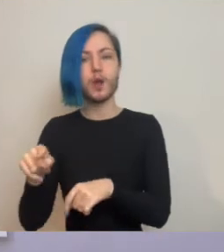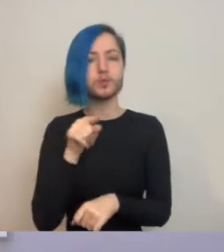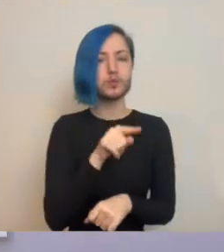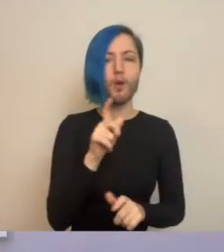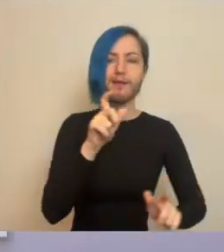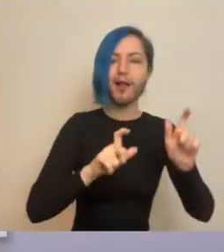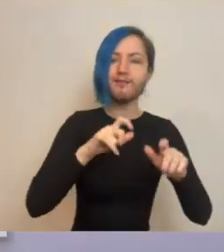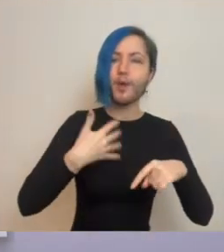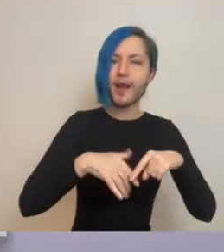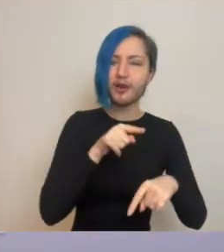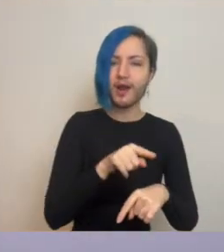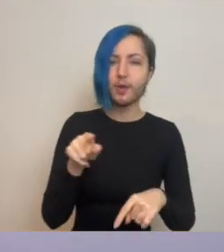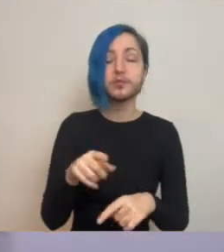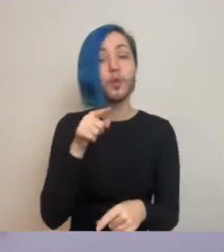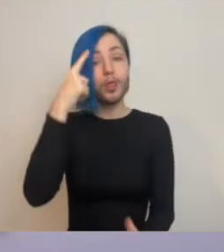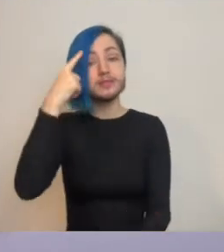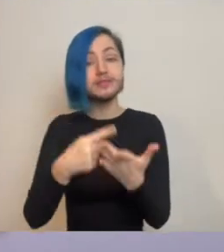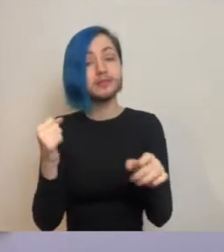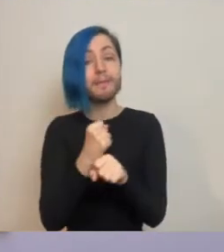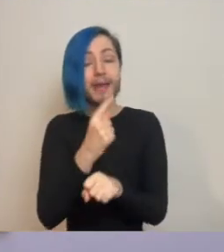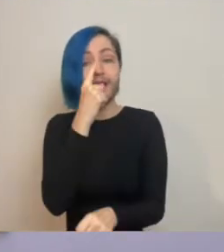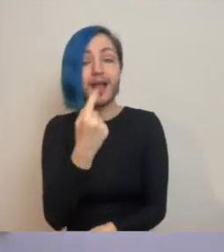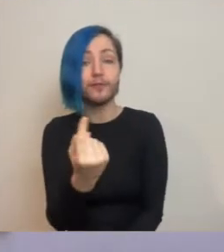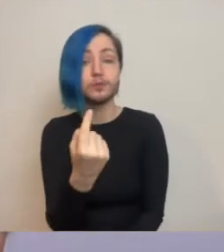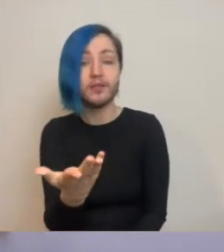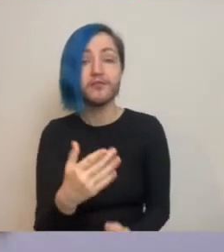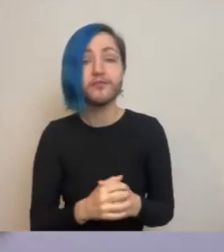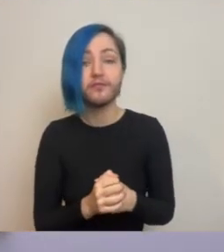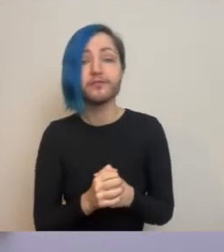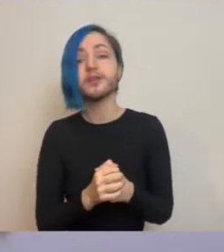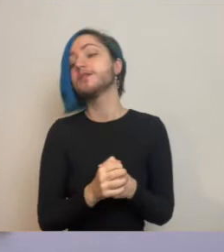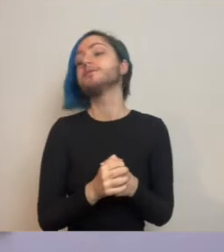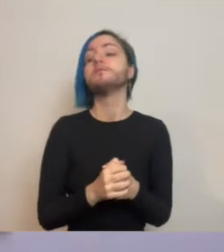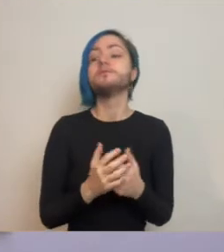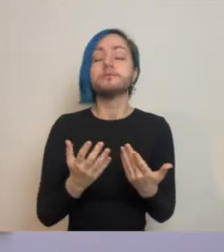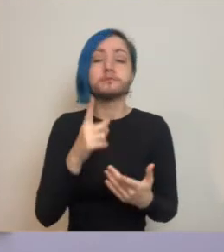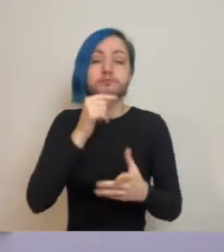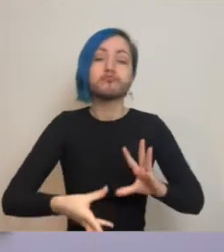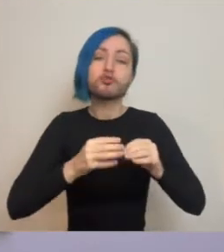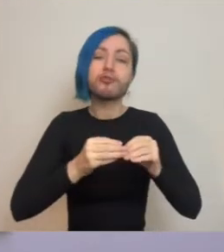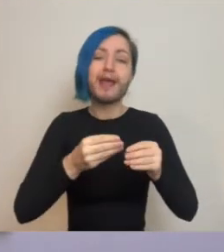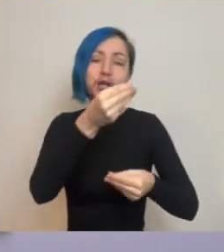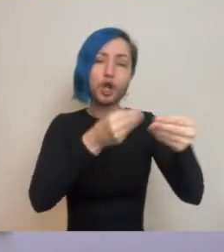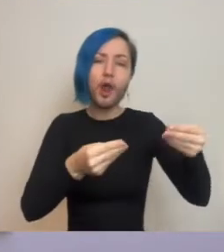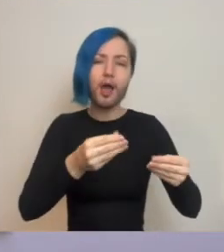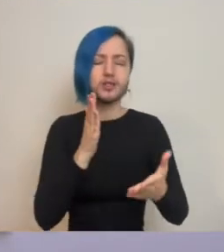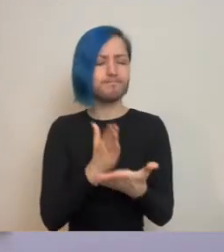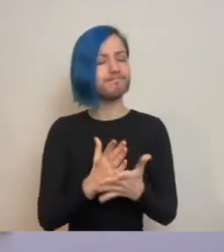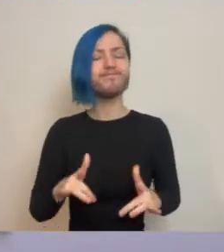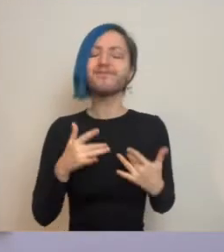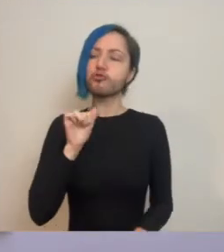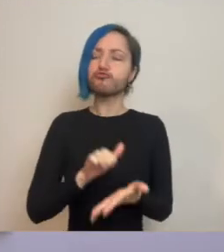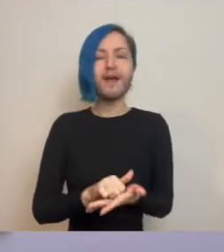coloured. And these are the types of decisions you can start making in the studio. So you can make collages that really kind of feel right to